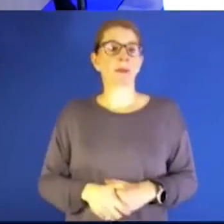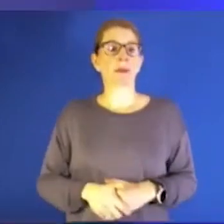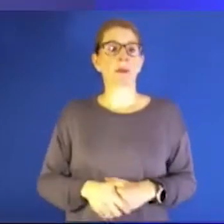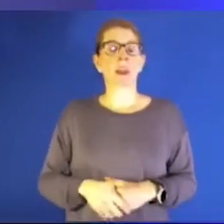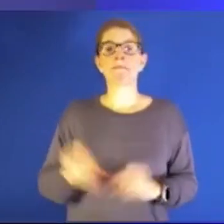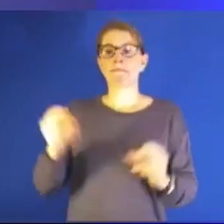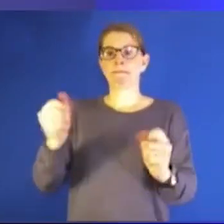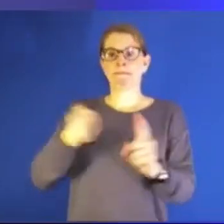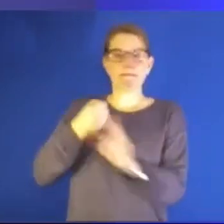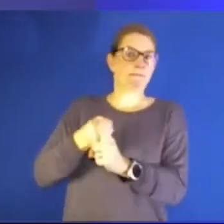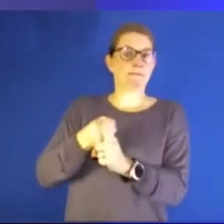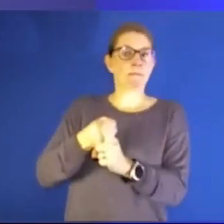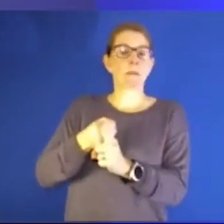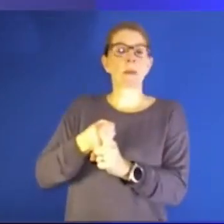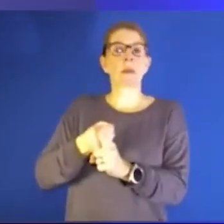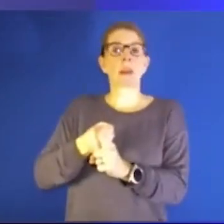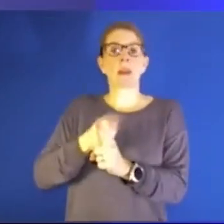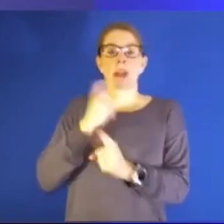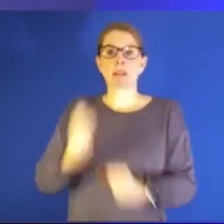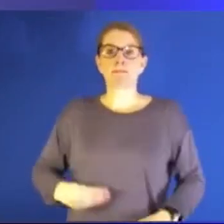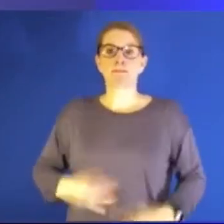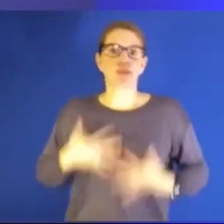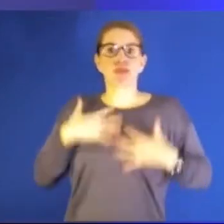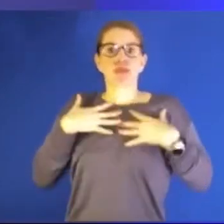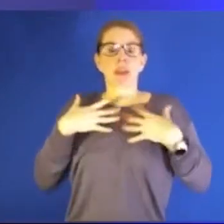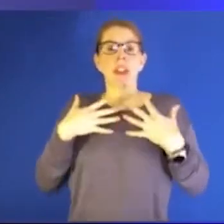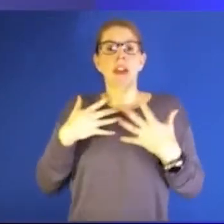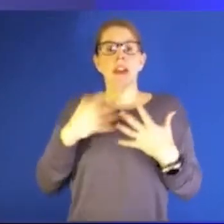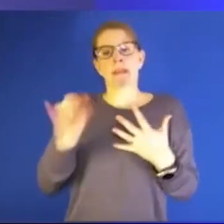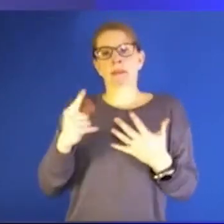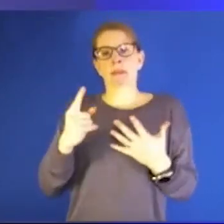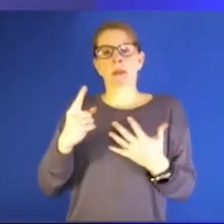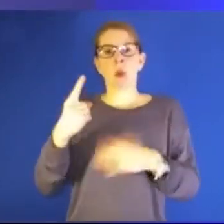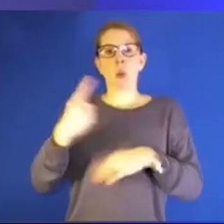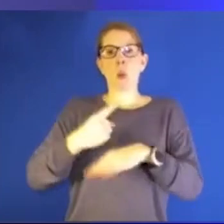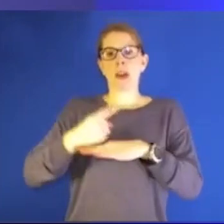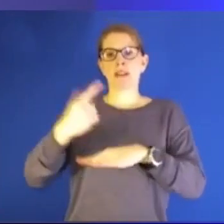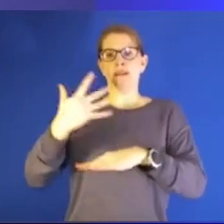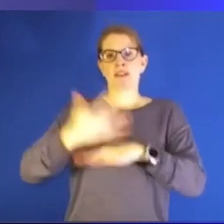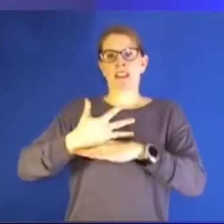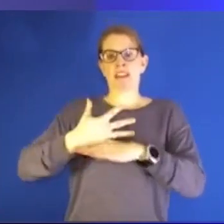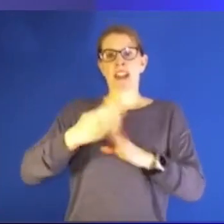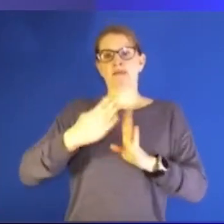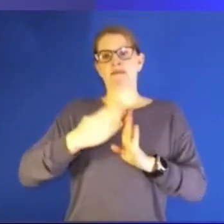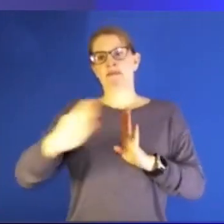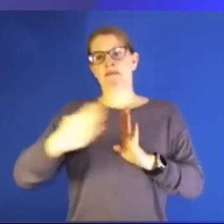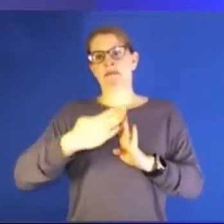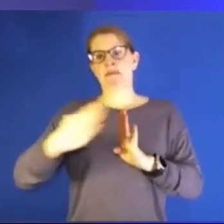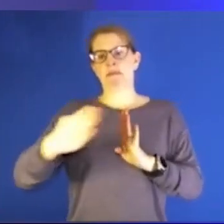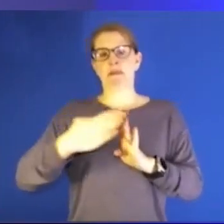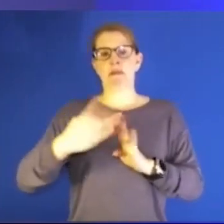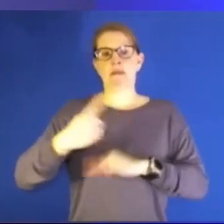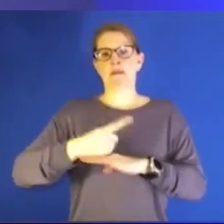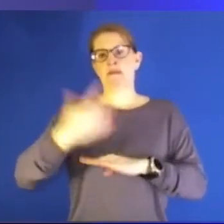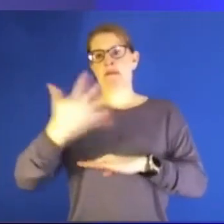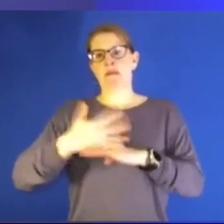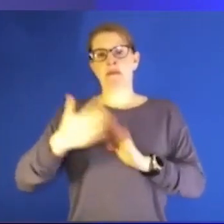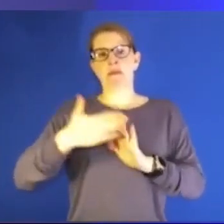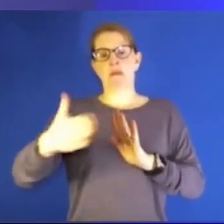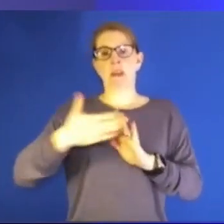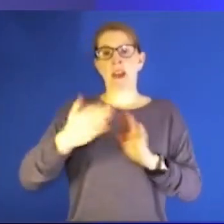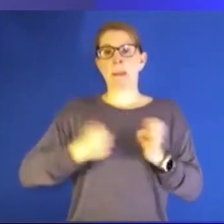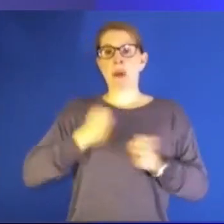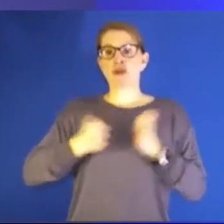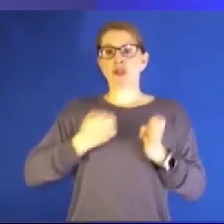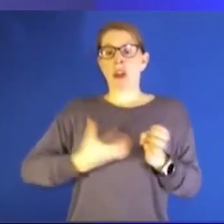onset syndrome, and oftentimes 1 to 5 days is the typical range where we'll have patients tell us their emotional